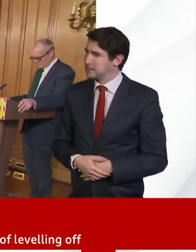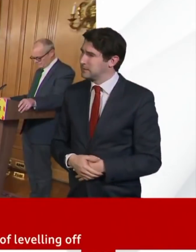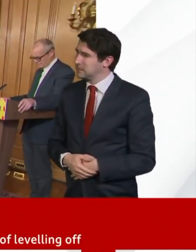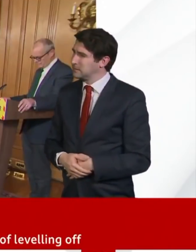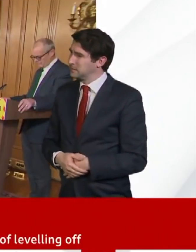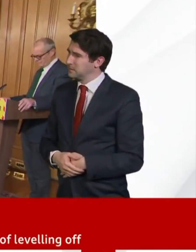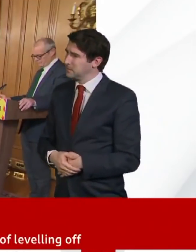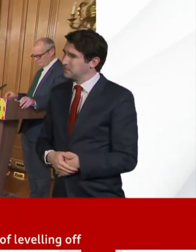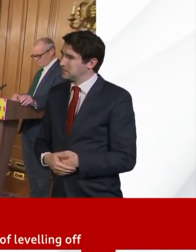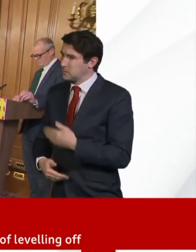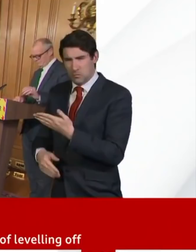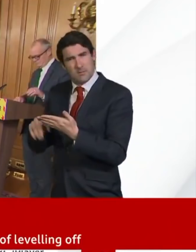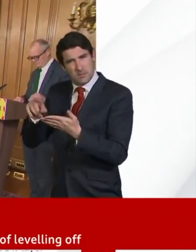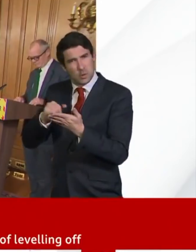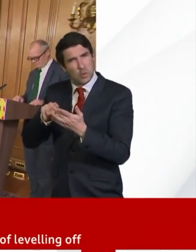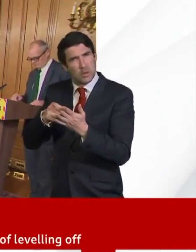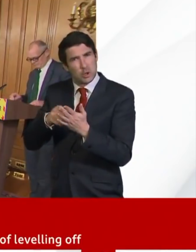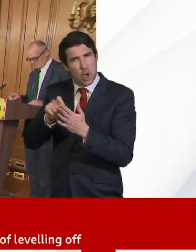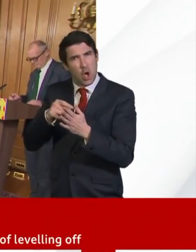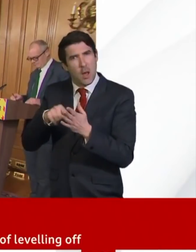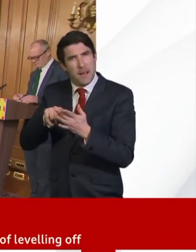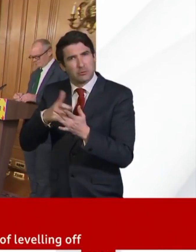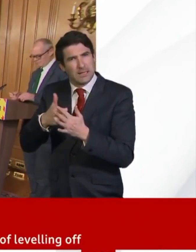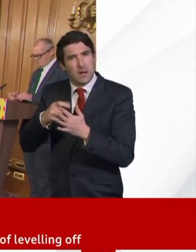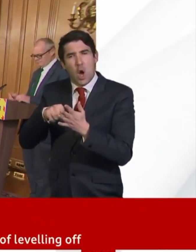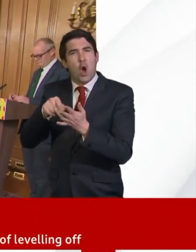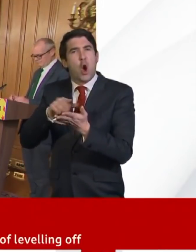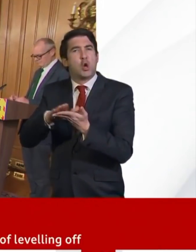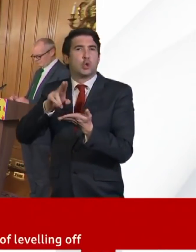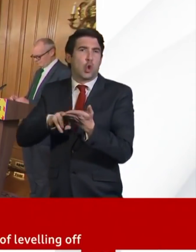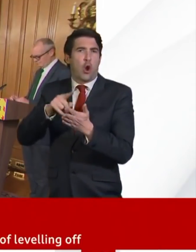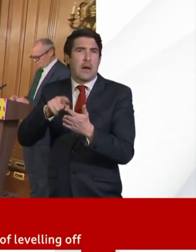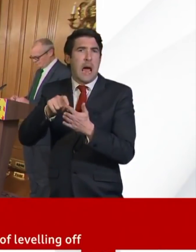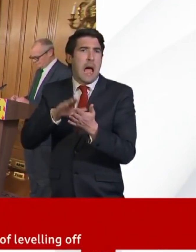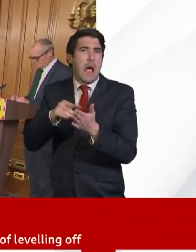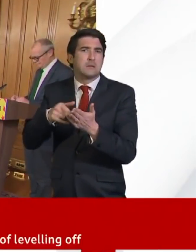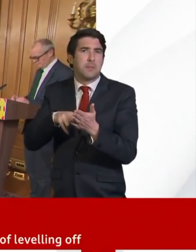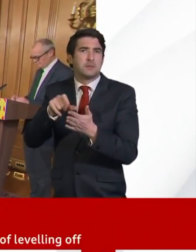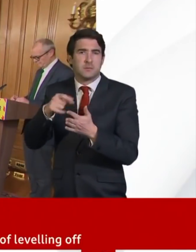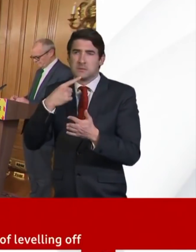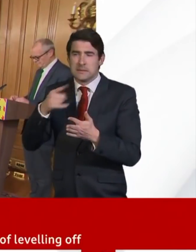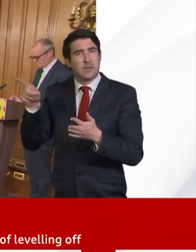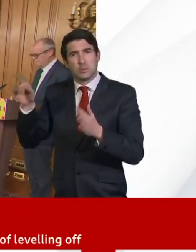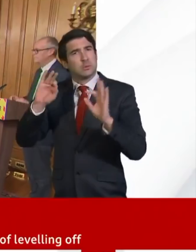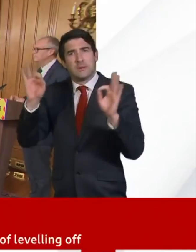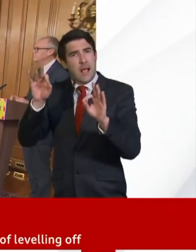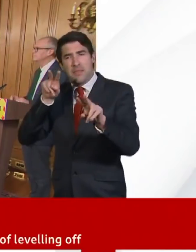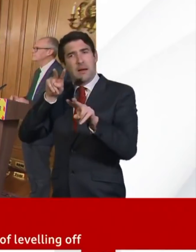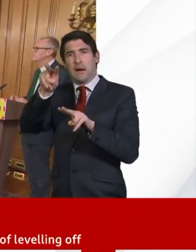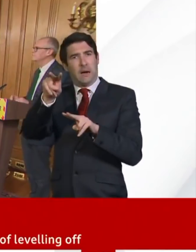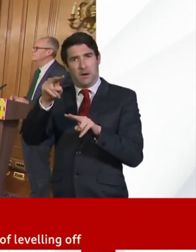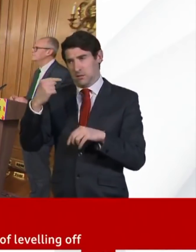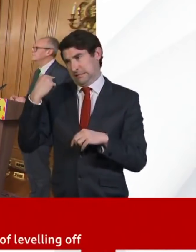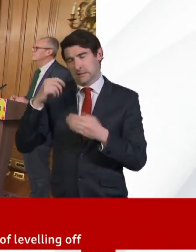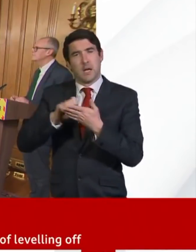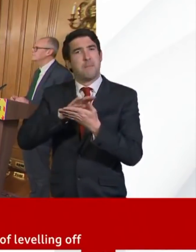Patrick, John Edmund told us that neither him or Neil Ferguson had carried out any modelling for the lockdown until March. I'm